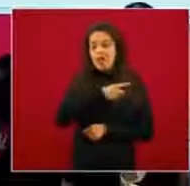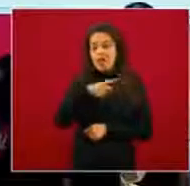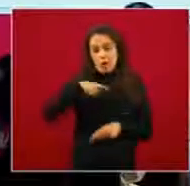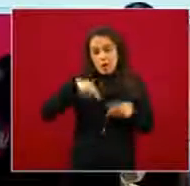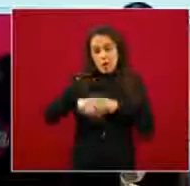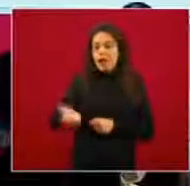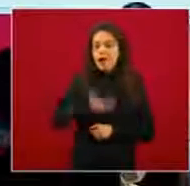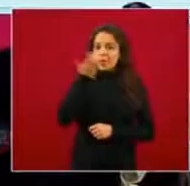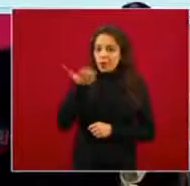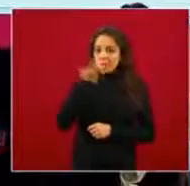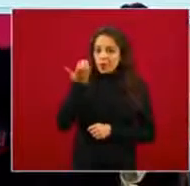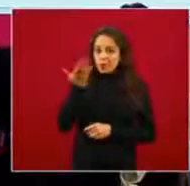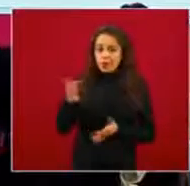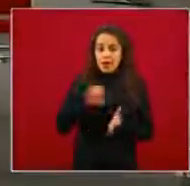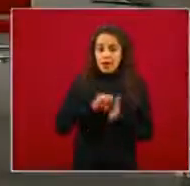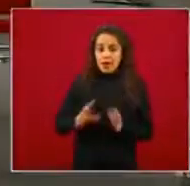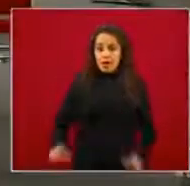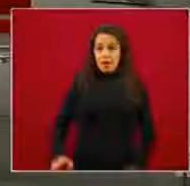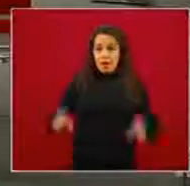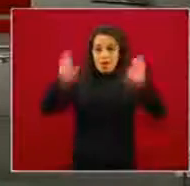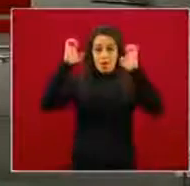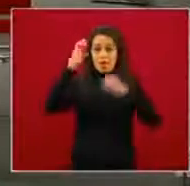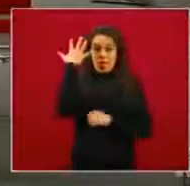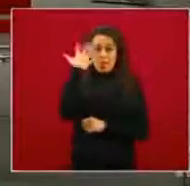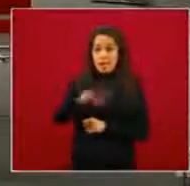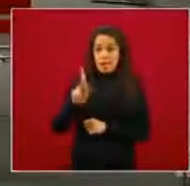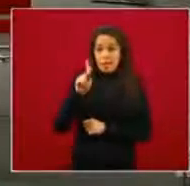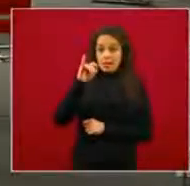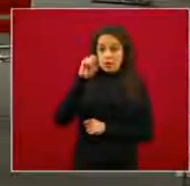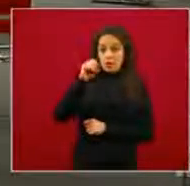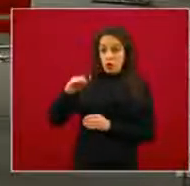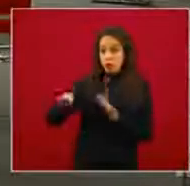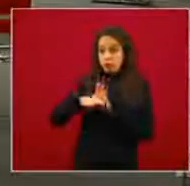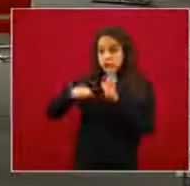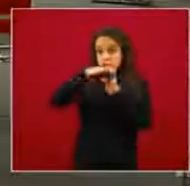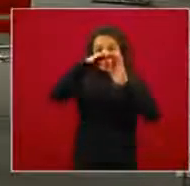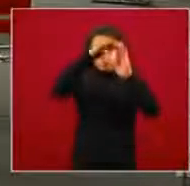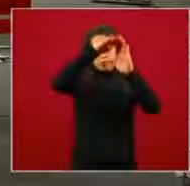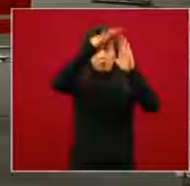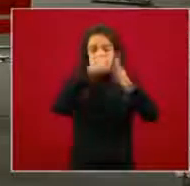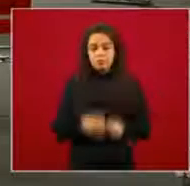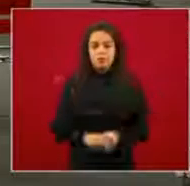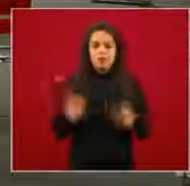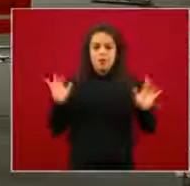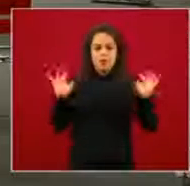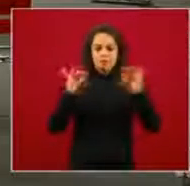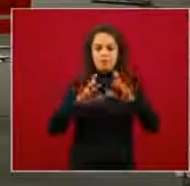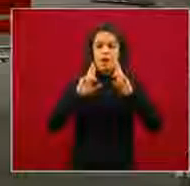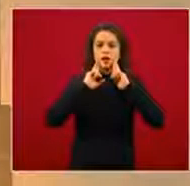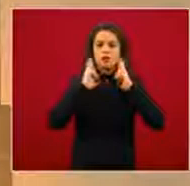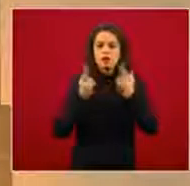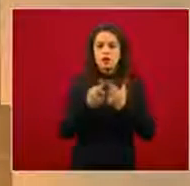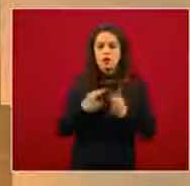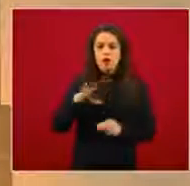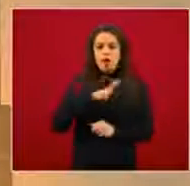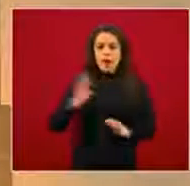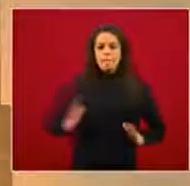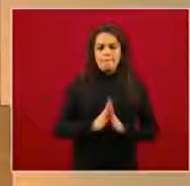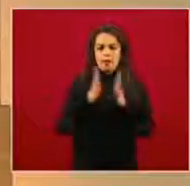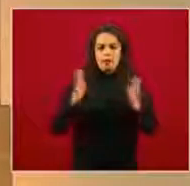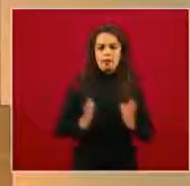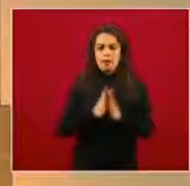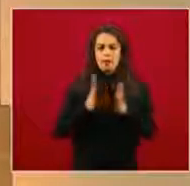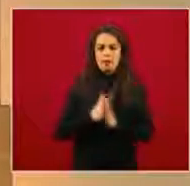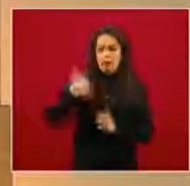to. If in a building, if a 10-story building, we're going to have a meeting